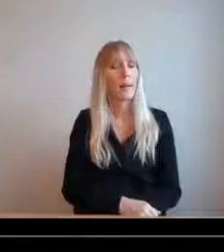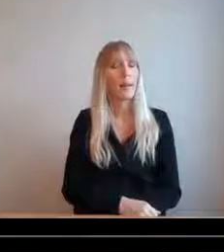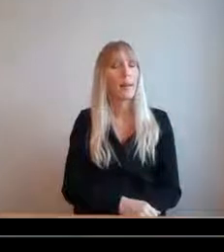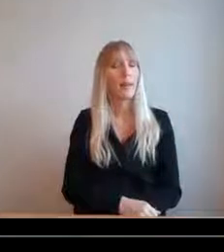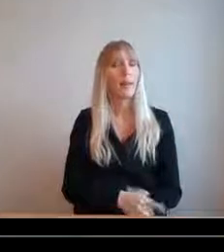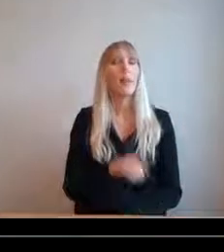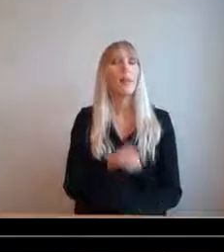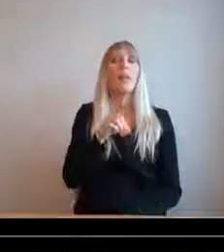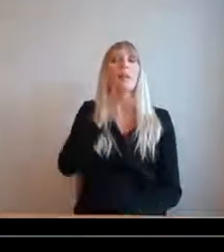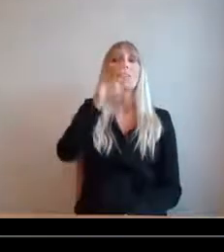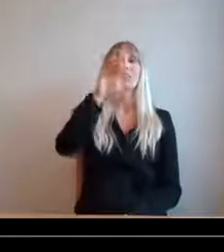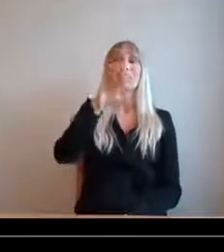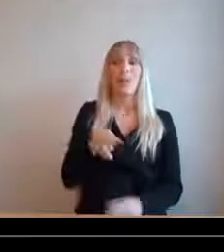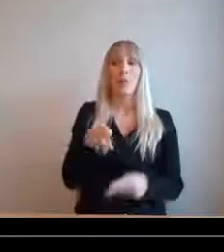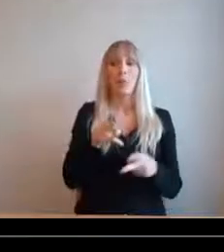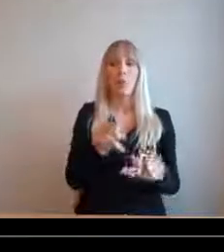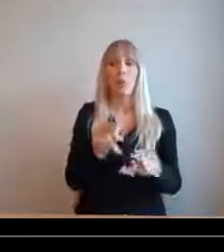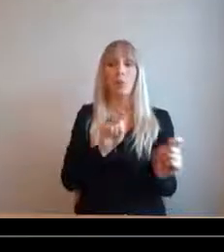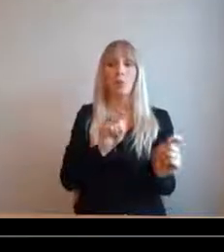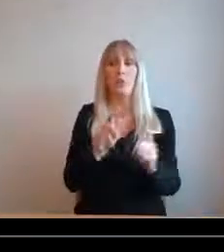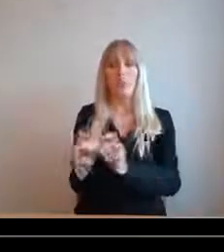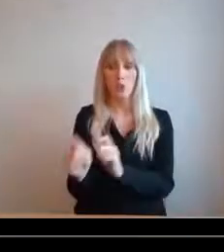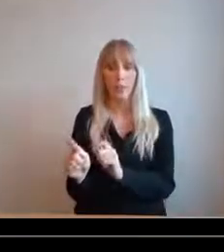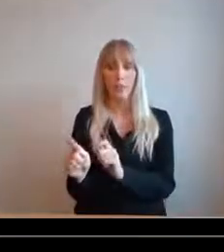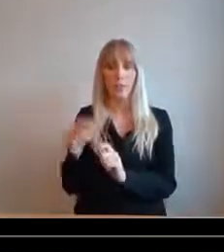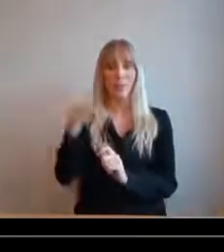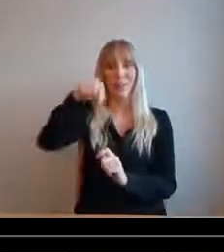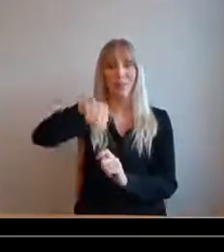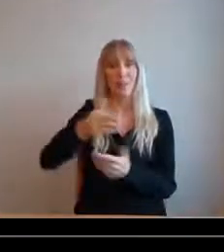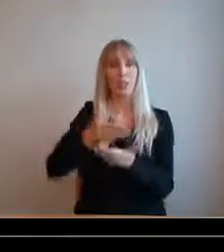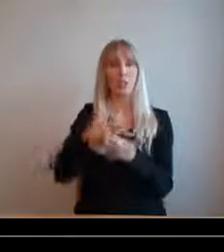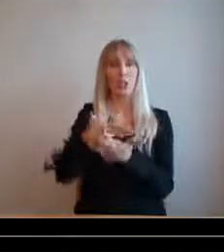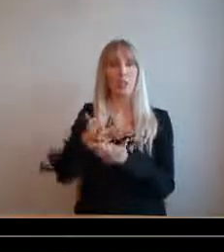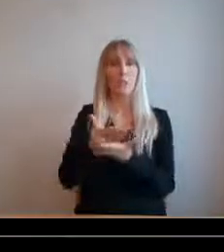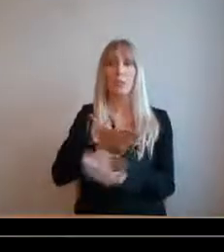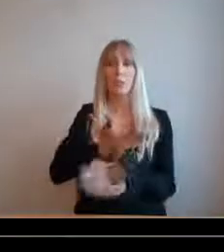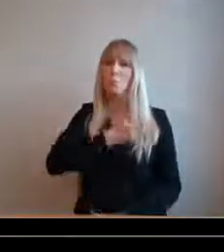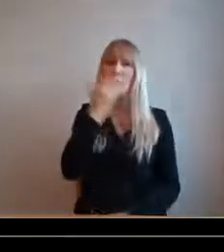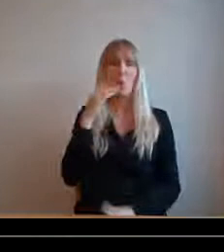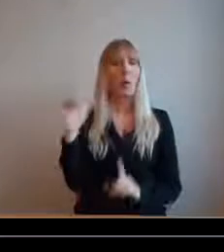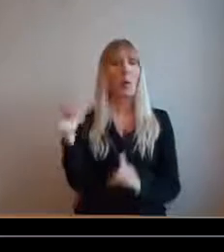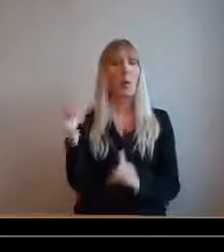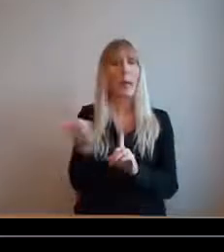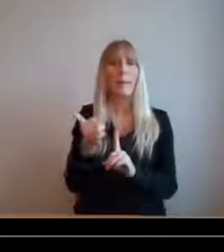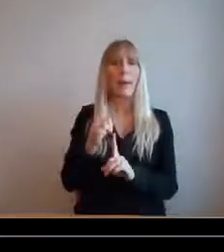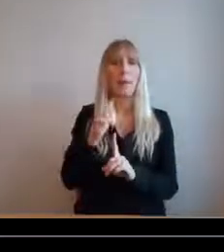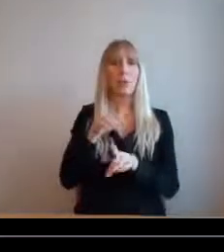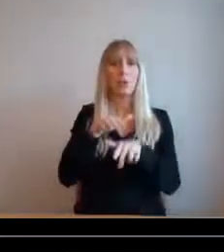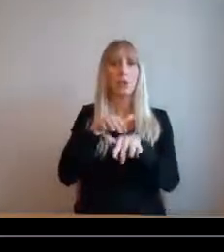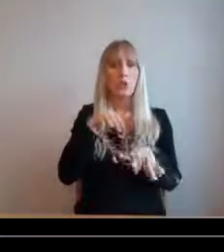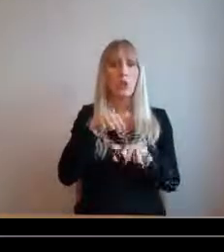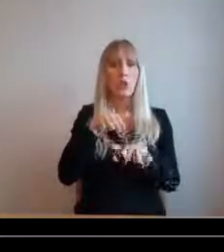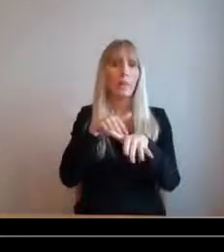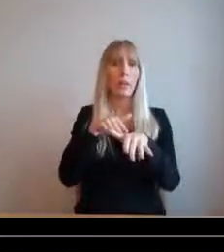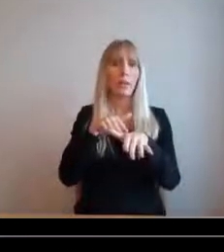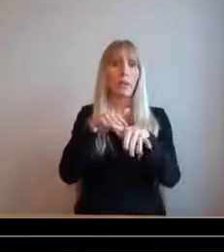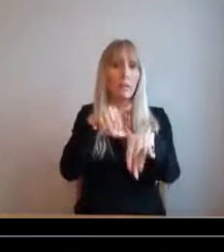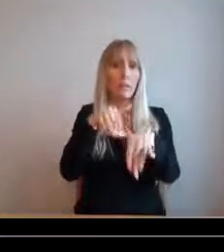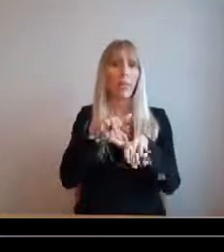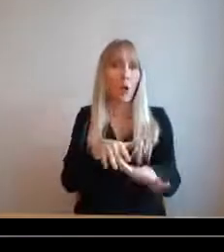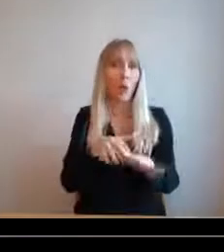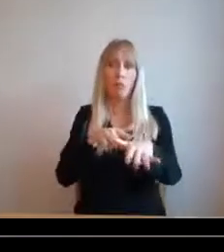The south of the river, the refinements being proposed in this consultation shouldn't have any impact on traffic flows